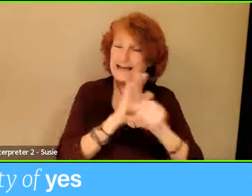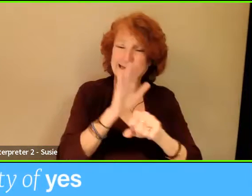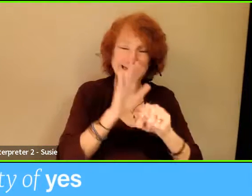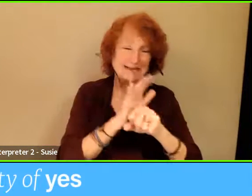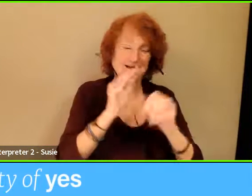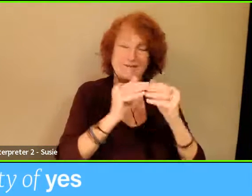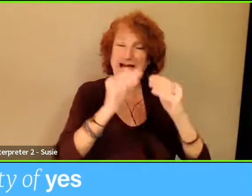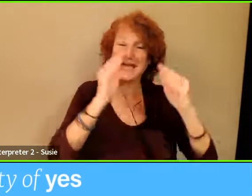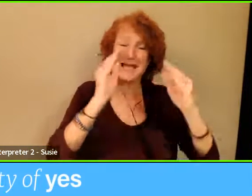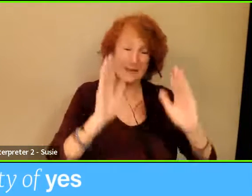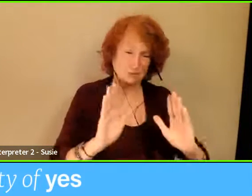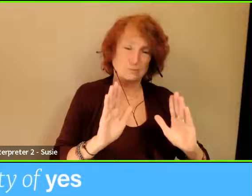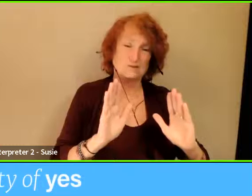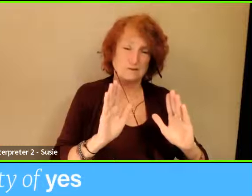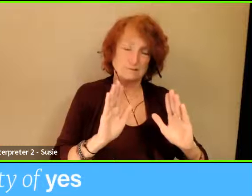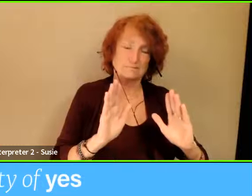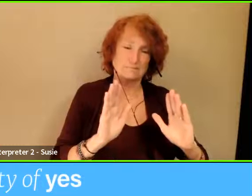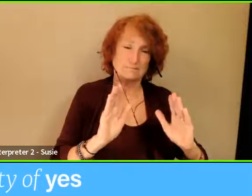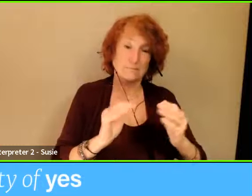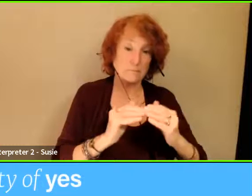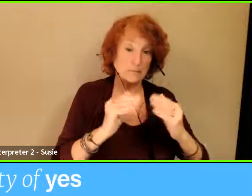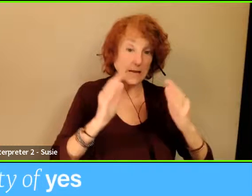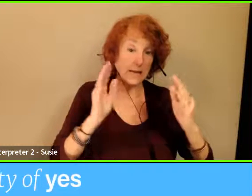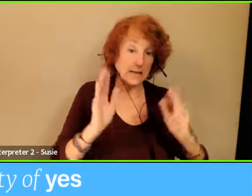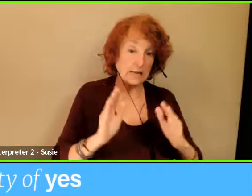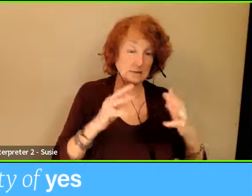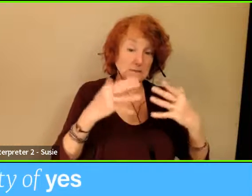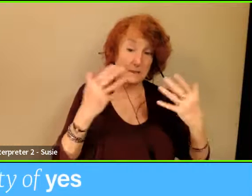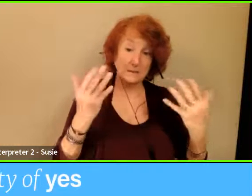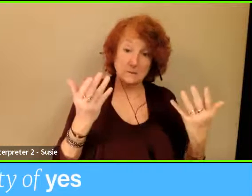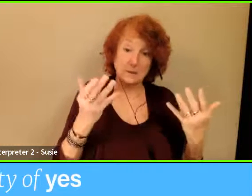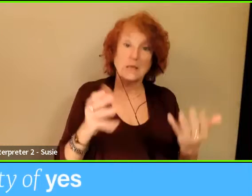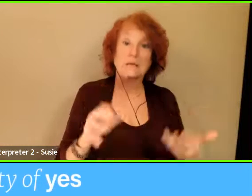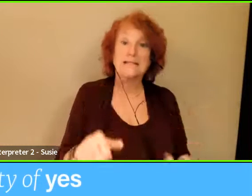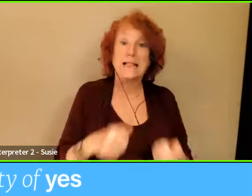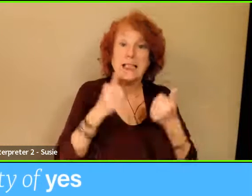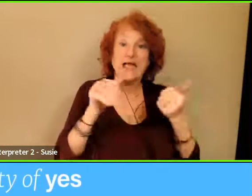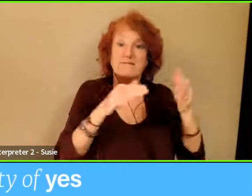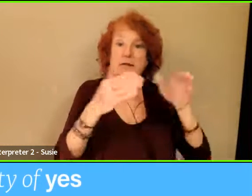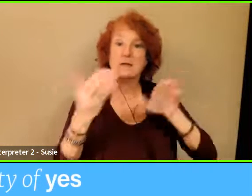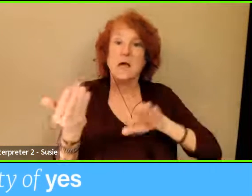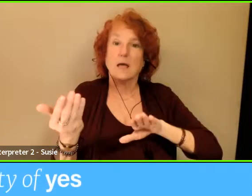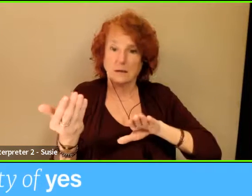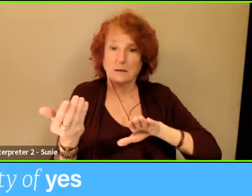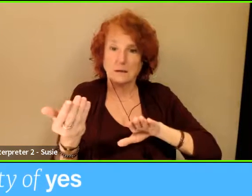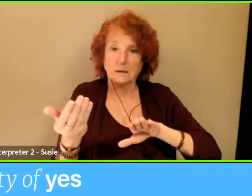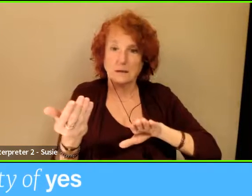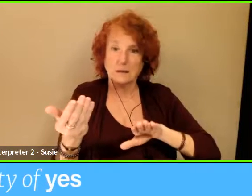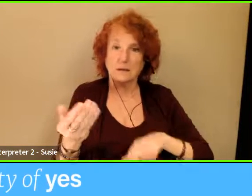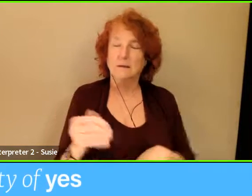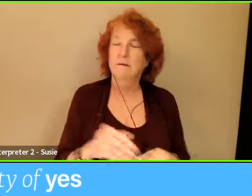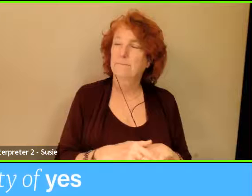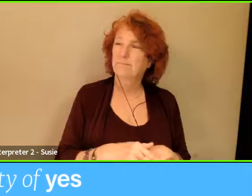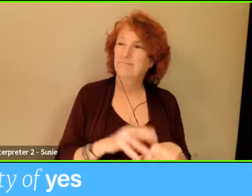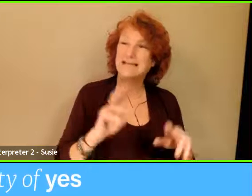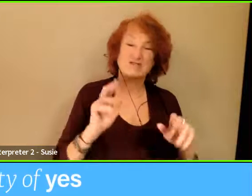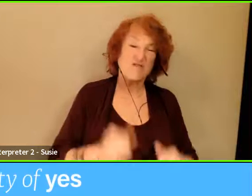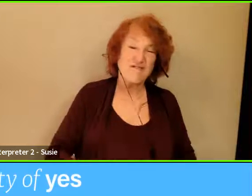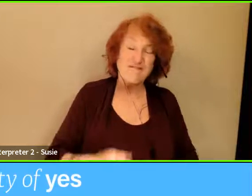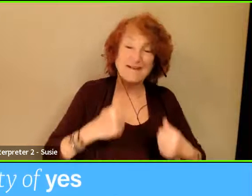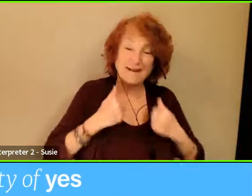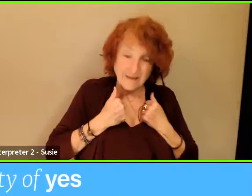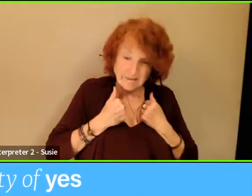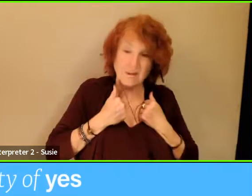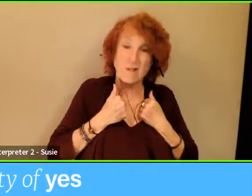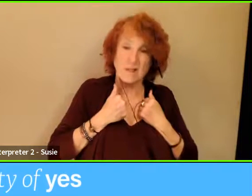when we're talking about housing, we're talking about life and death issues for people in the city. We're talking about issues of survival.